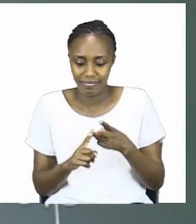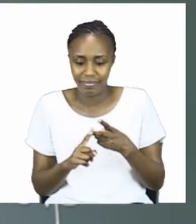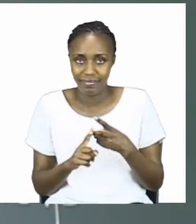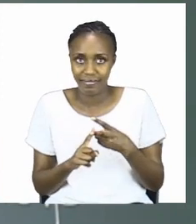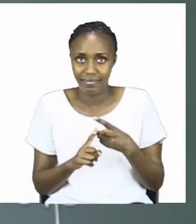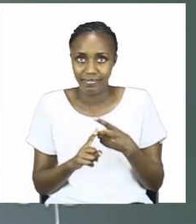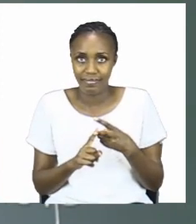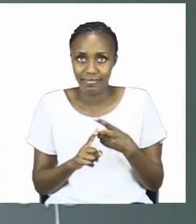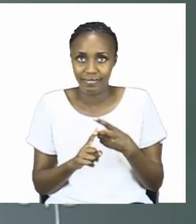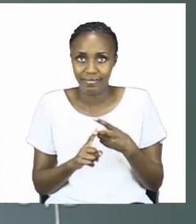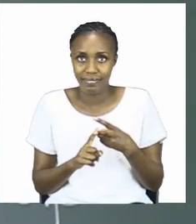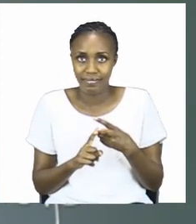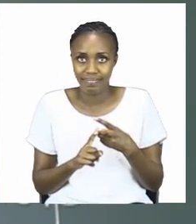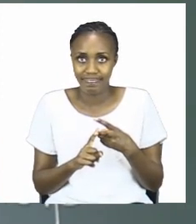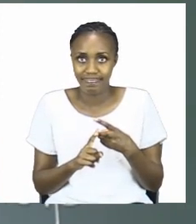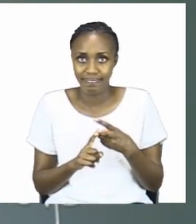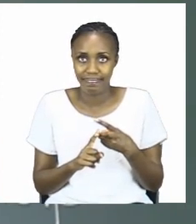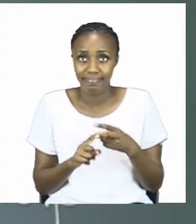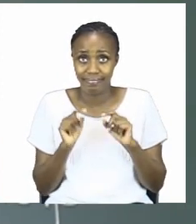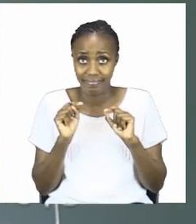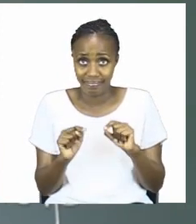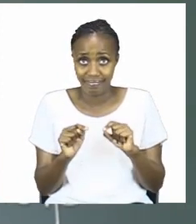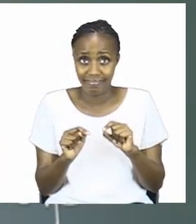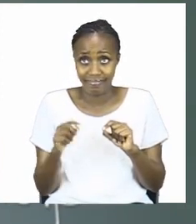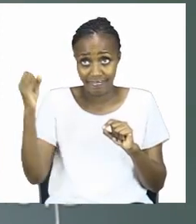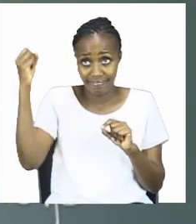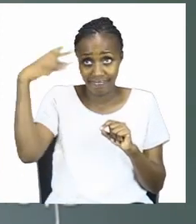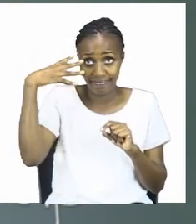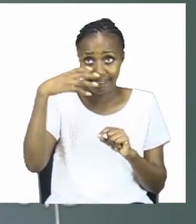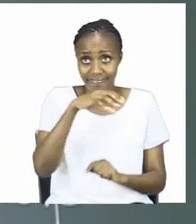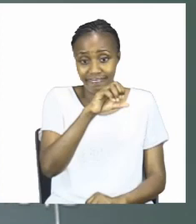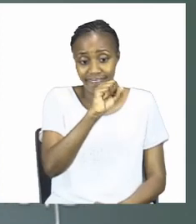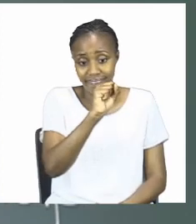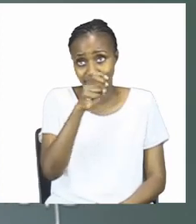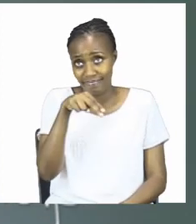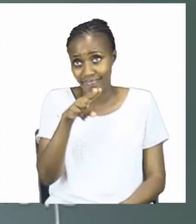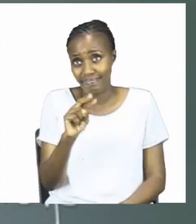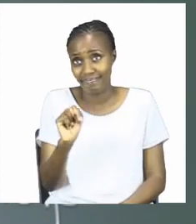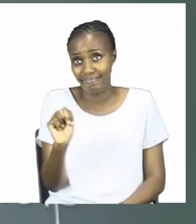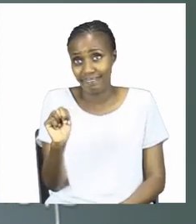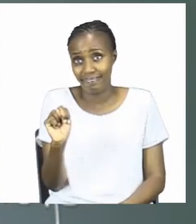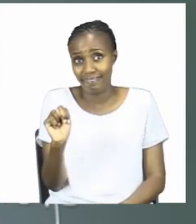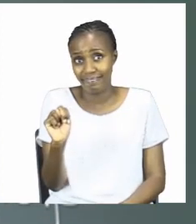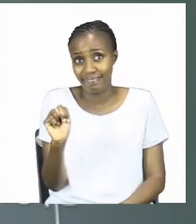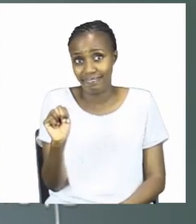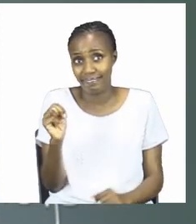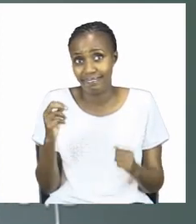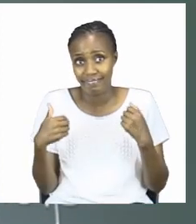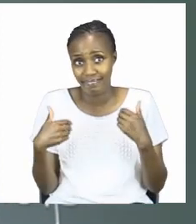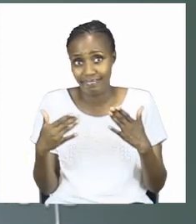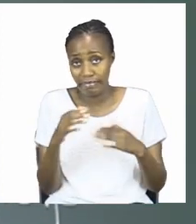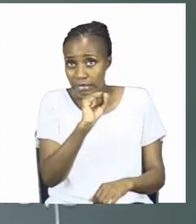at, or the word we're looking for, is the word sun. So we start with the beginning letter,